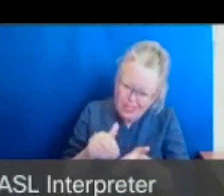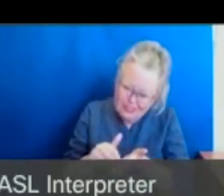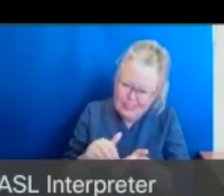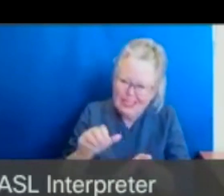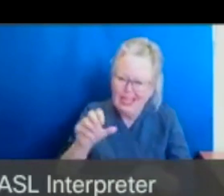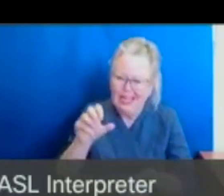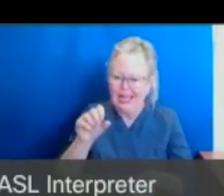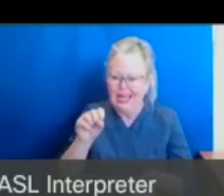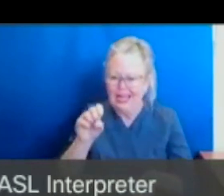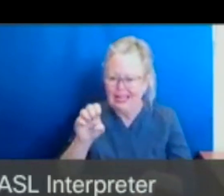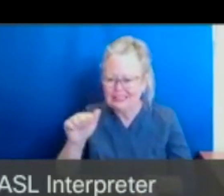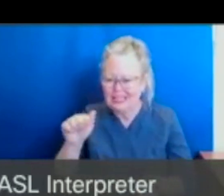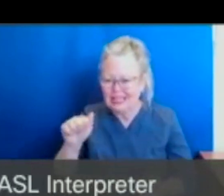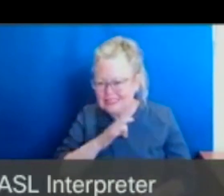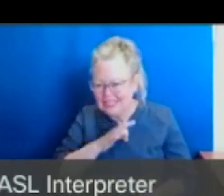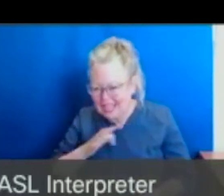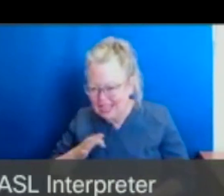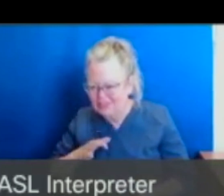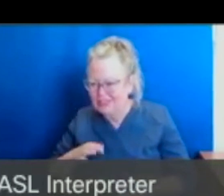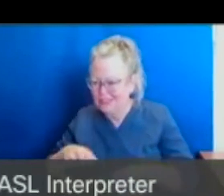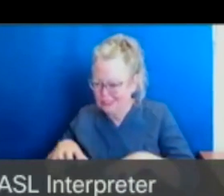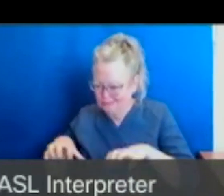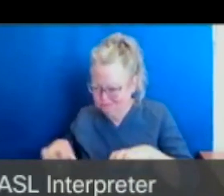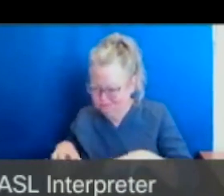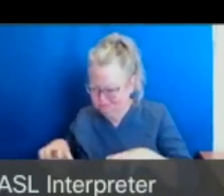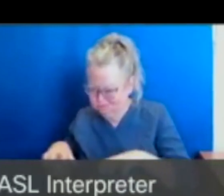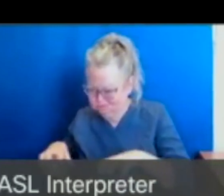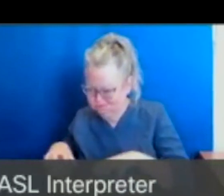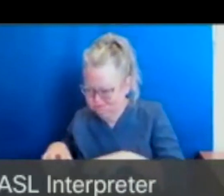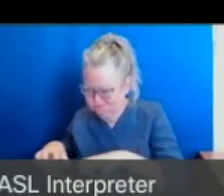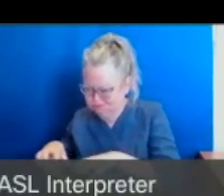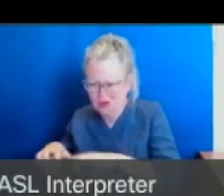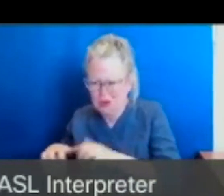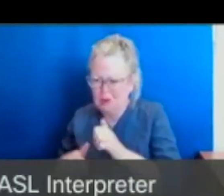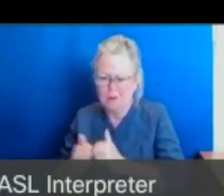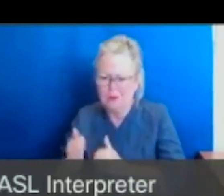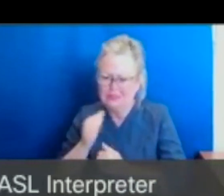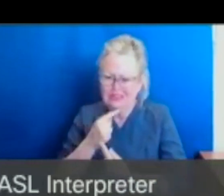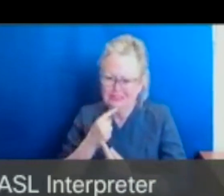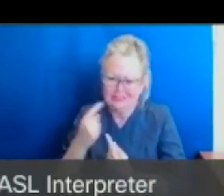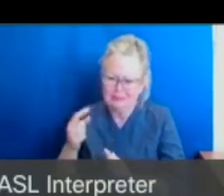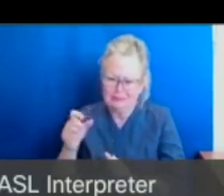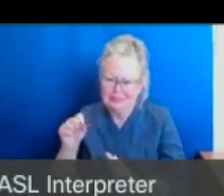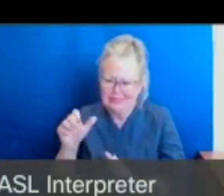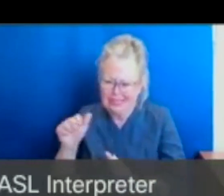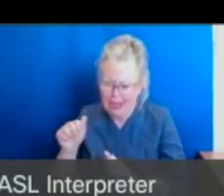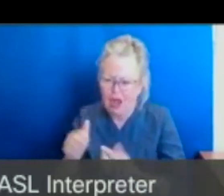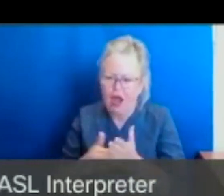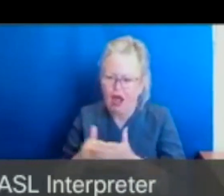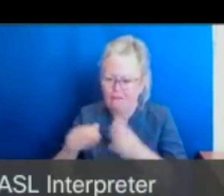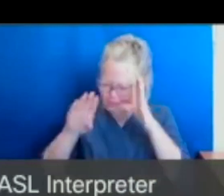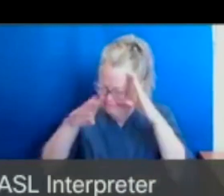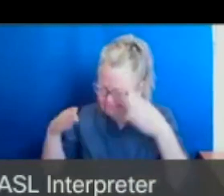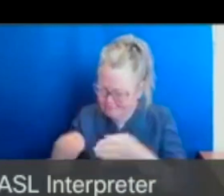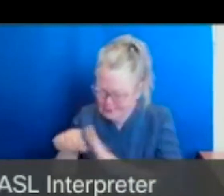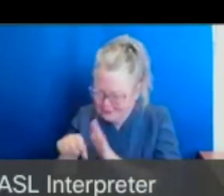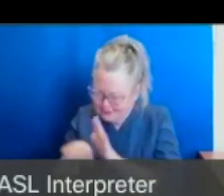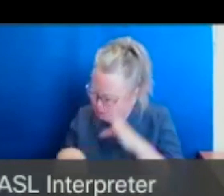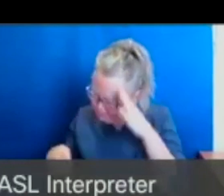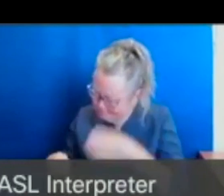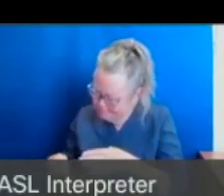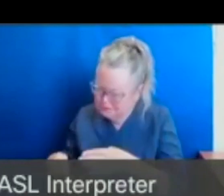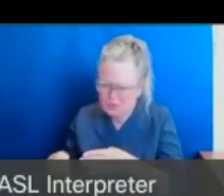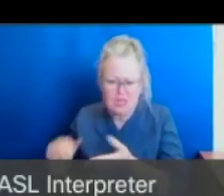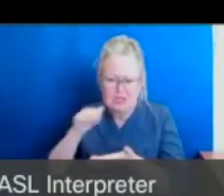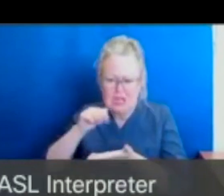personnel is they're not as well known in the field because they're working on their state issue. They may not be